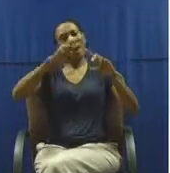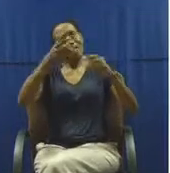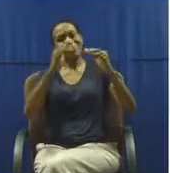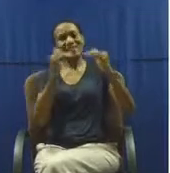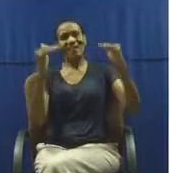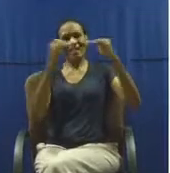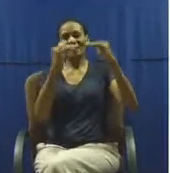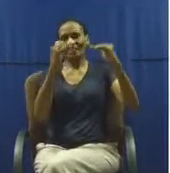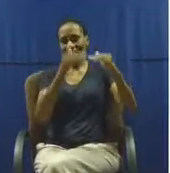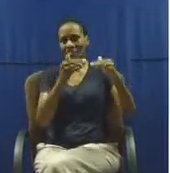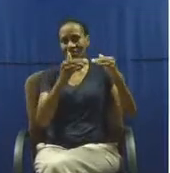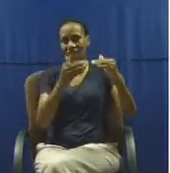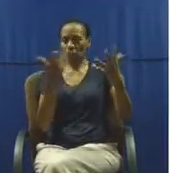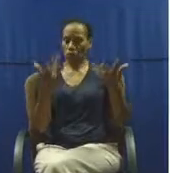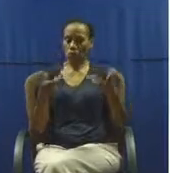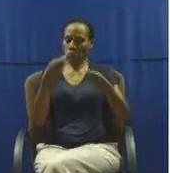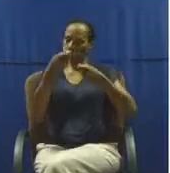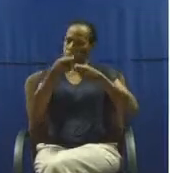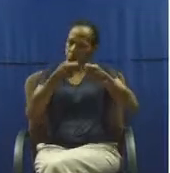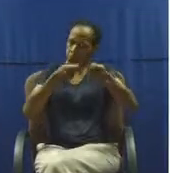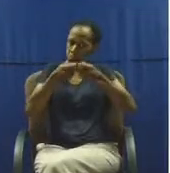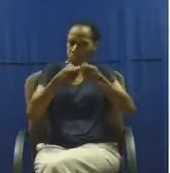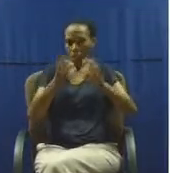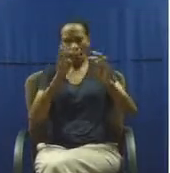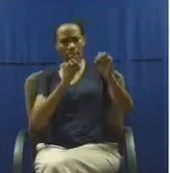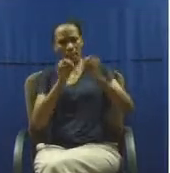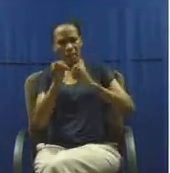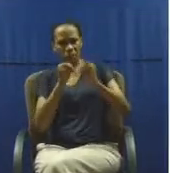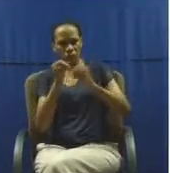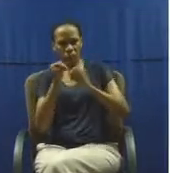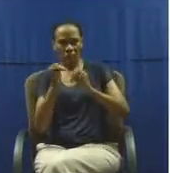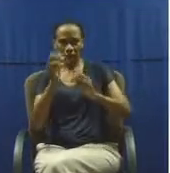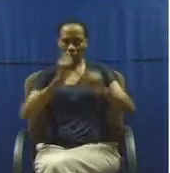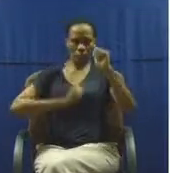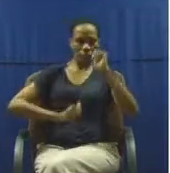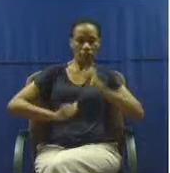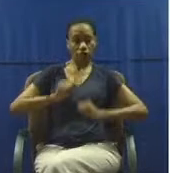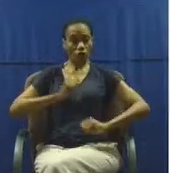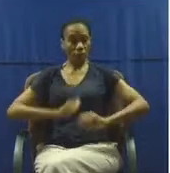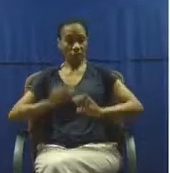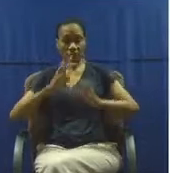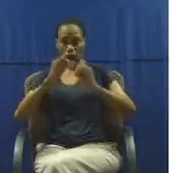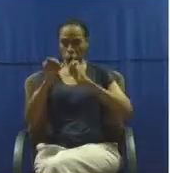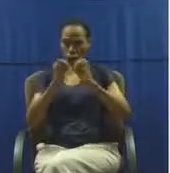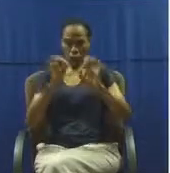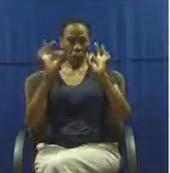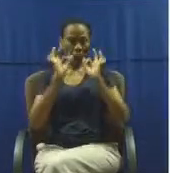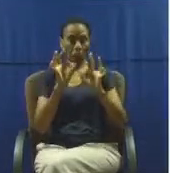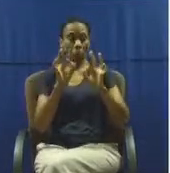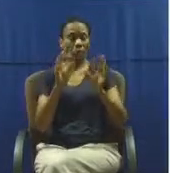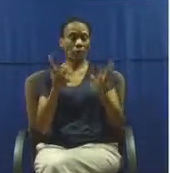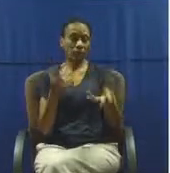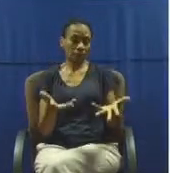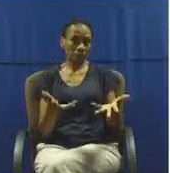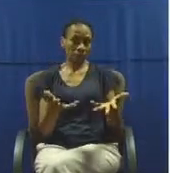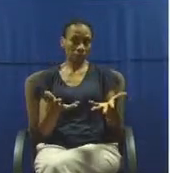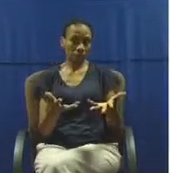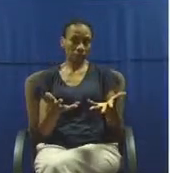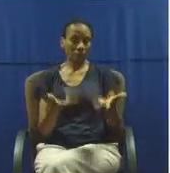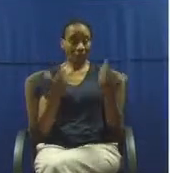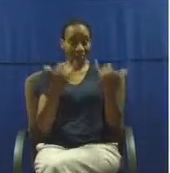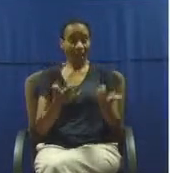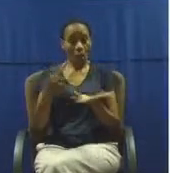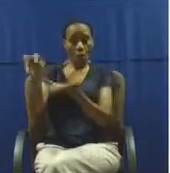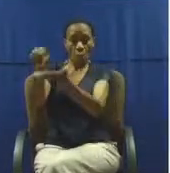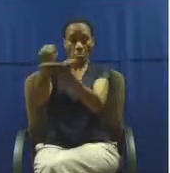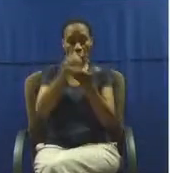of governance, of management, and of performance management as well, by bringing